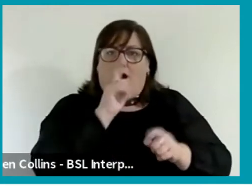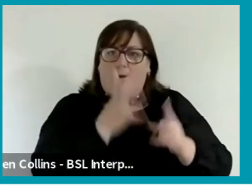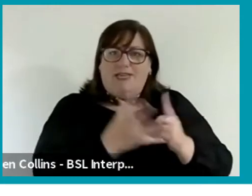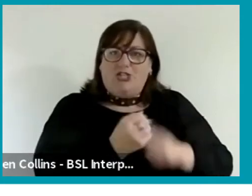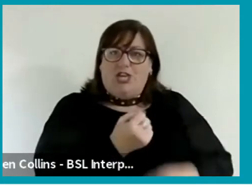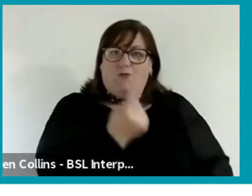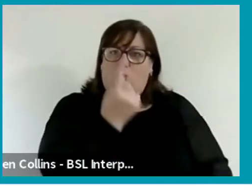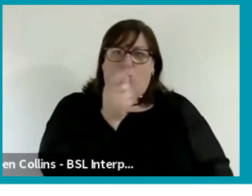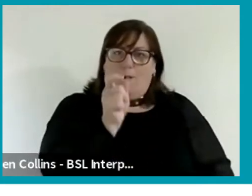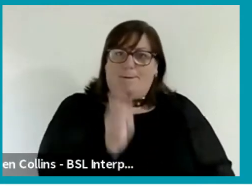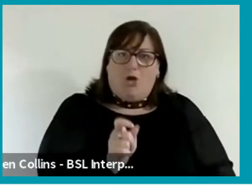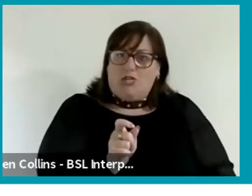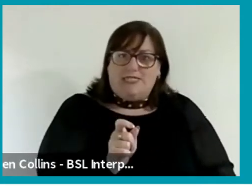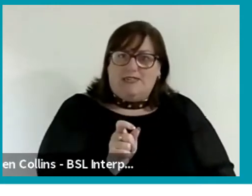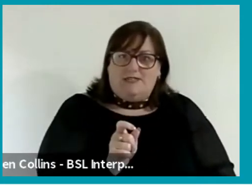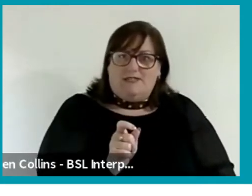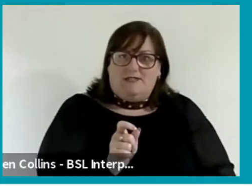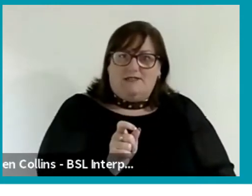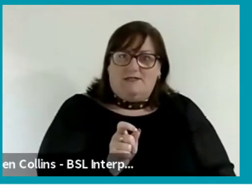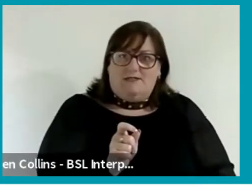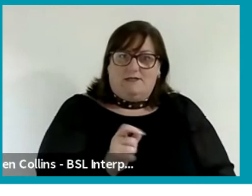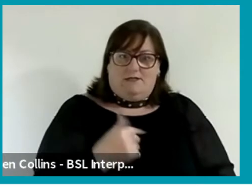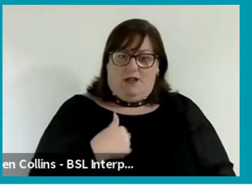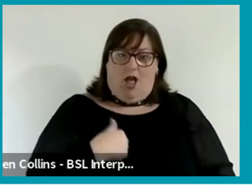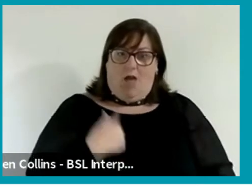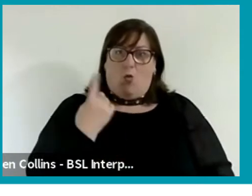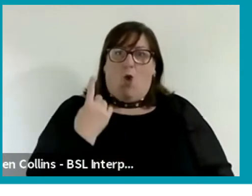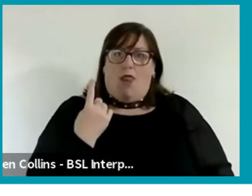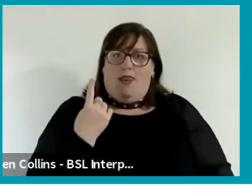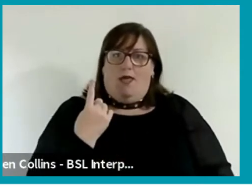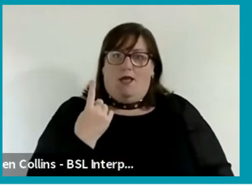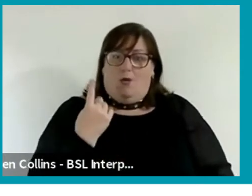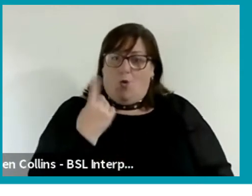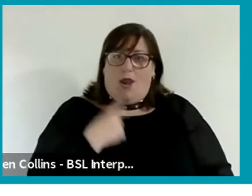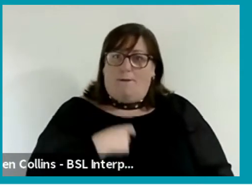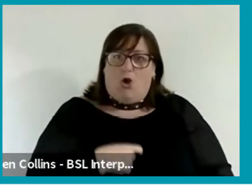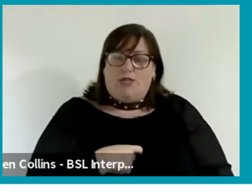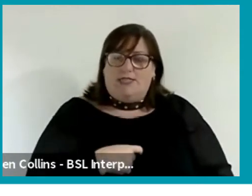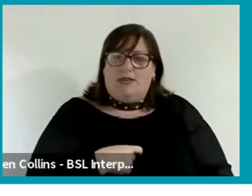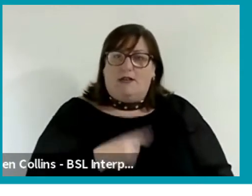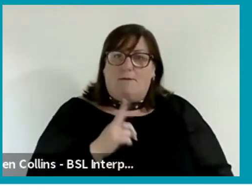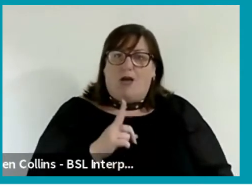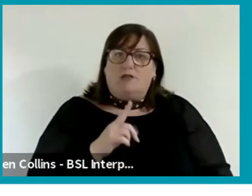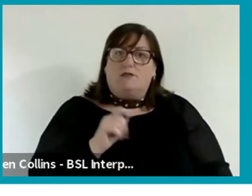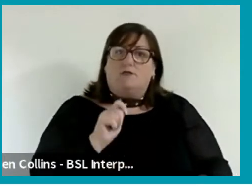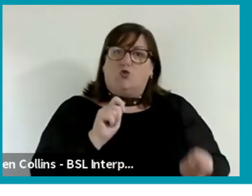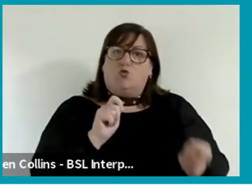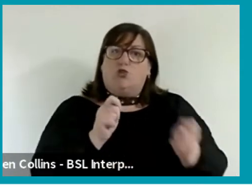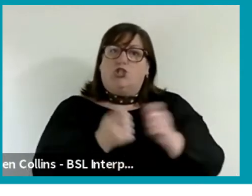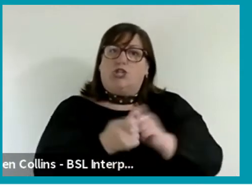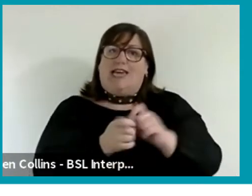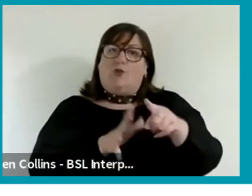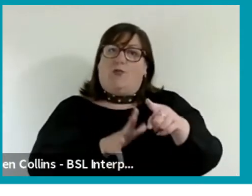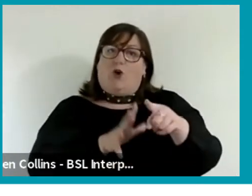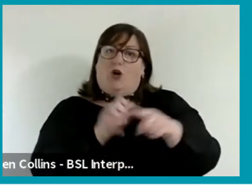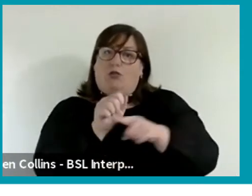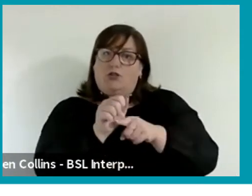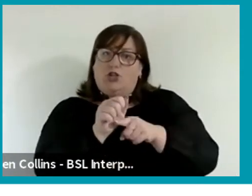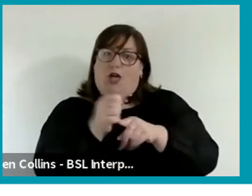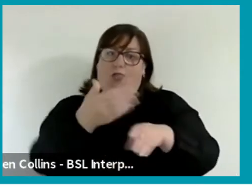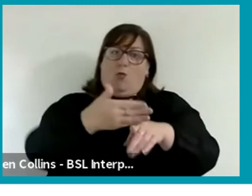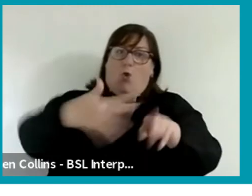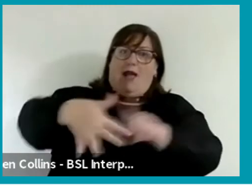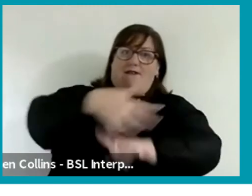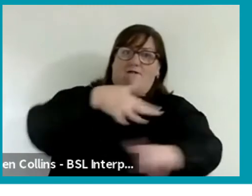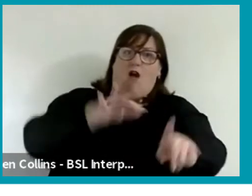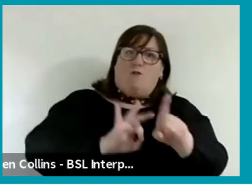I am. But actually, to change culture and to make it a better place, a working environment for all, it